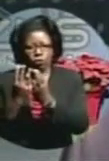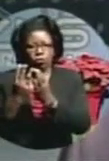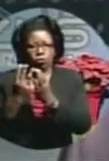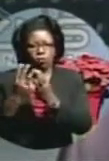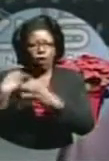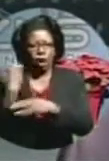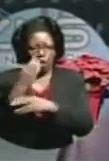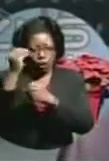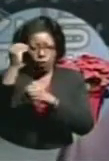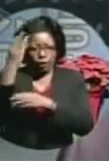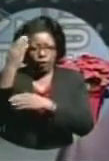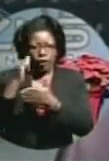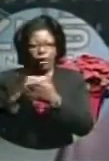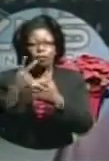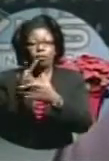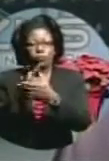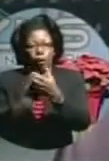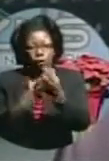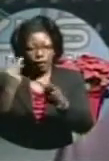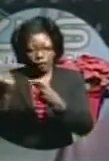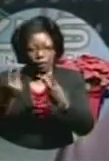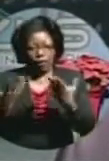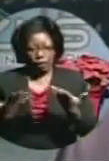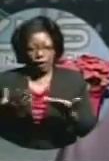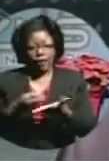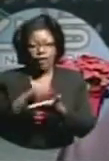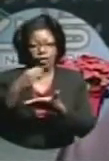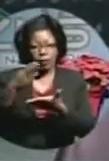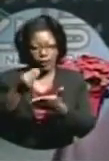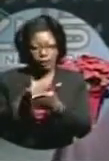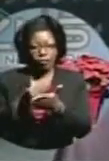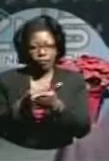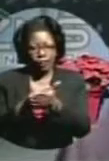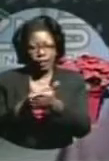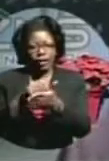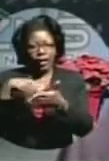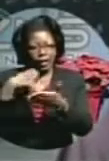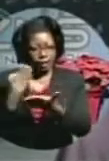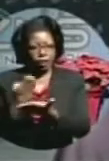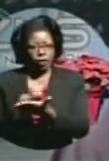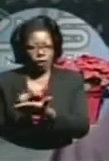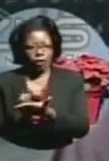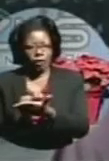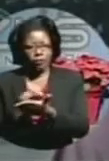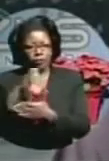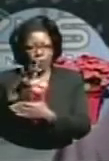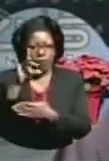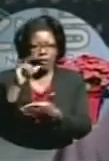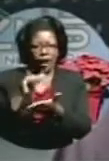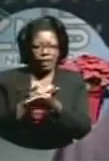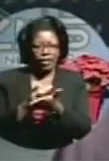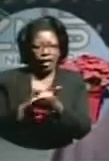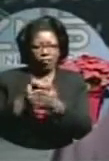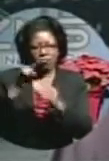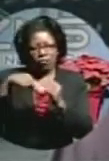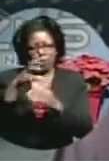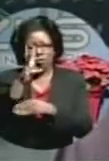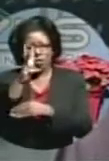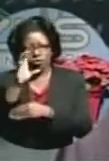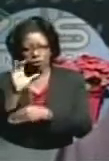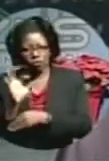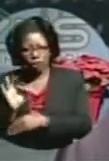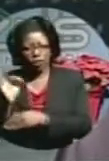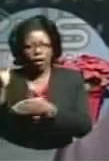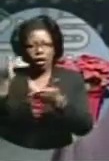they're both visiting and they're both spending money in our economy. So you'll find that about